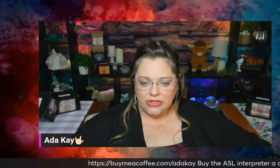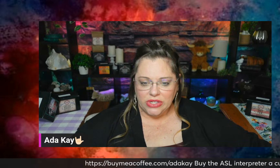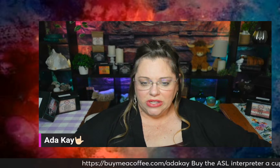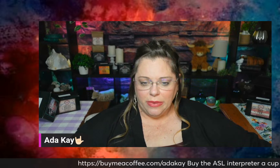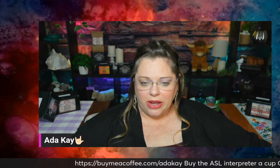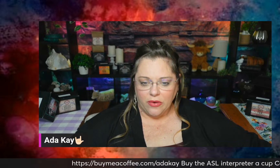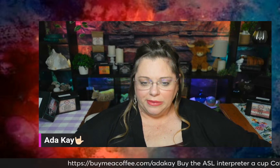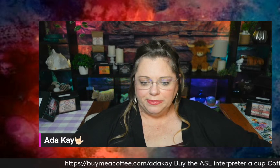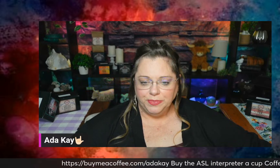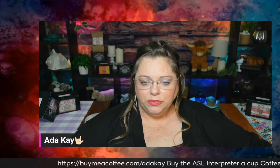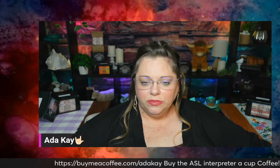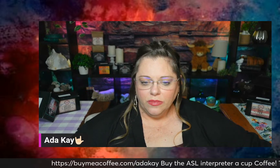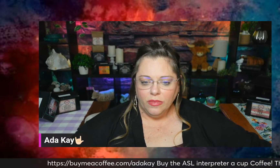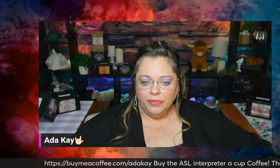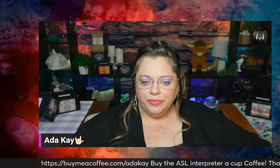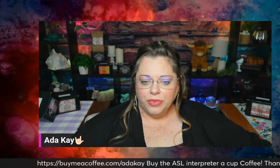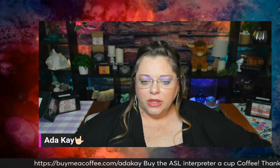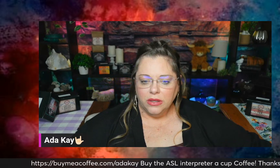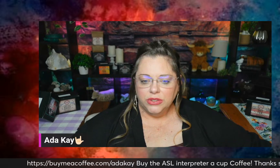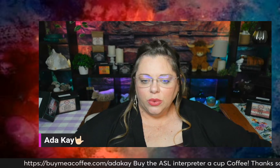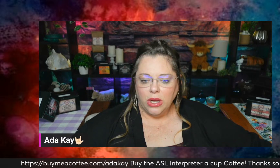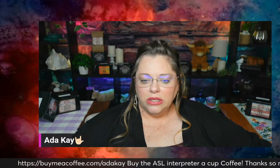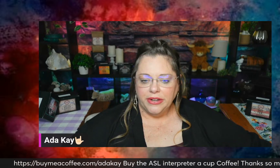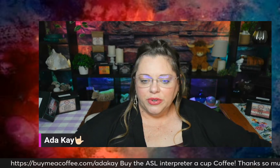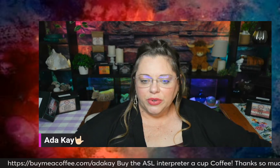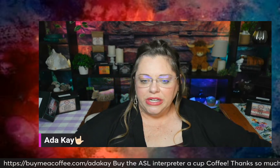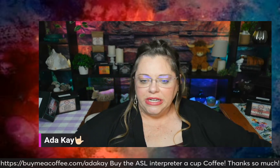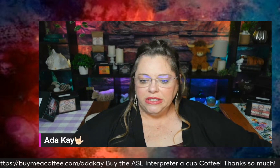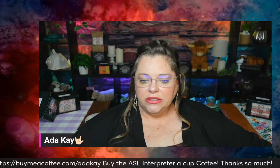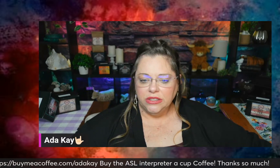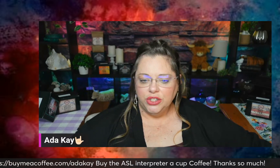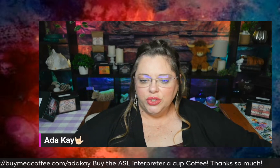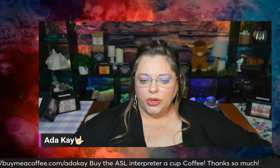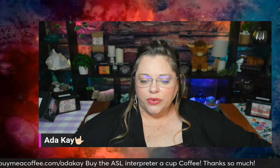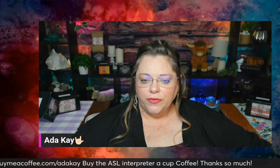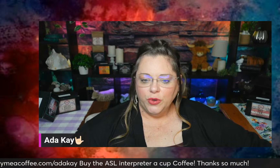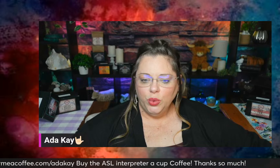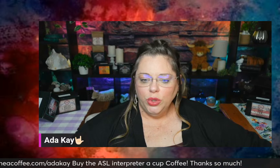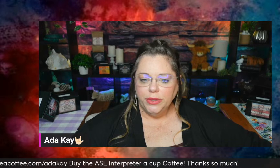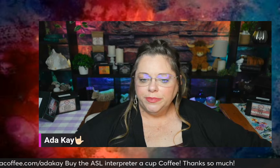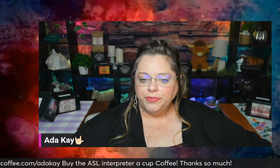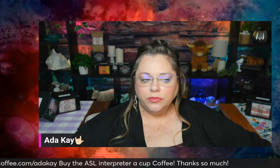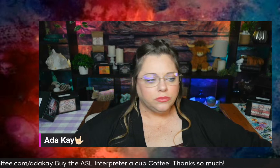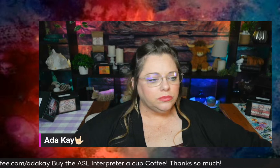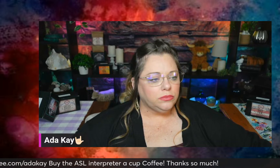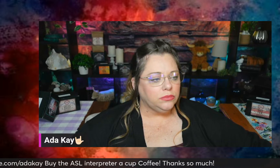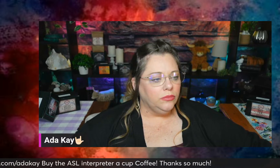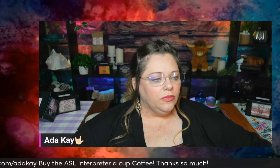I can see in the background. So I'll let her eat and enjoy her food.